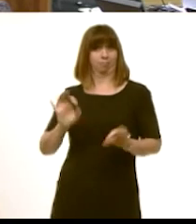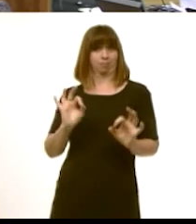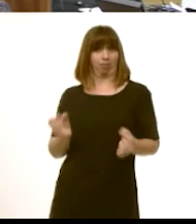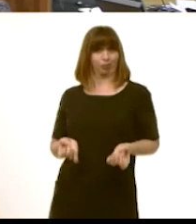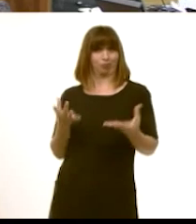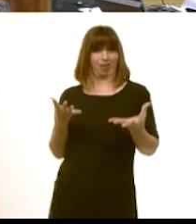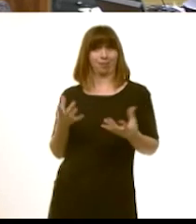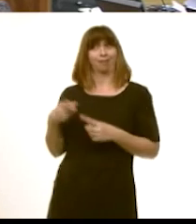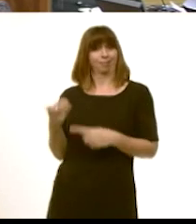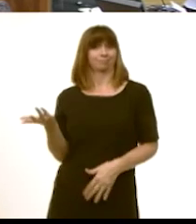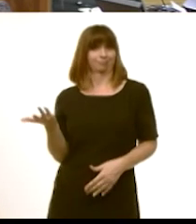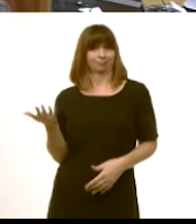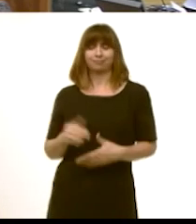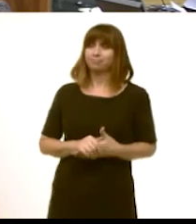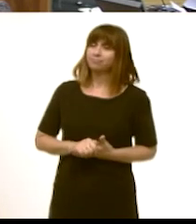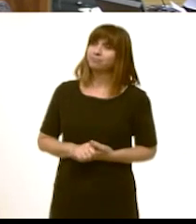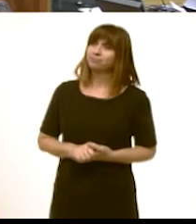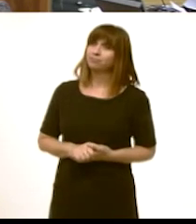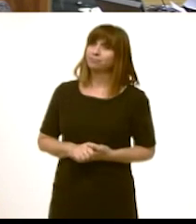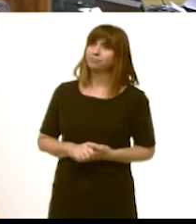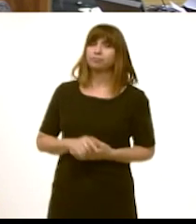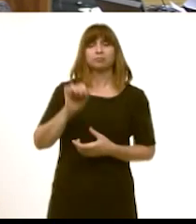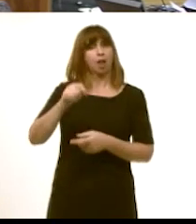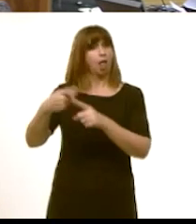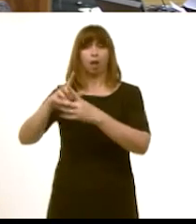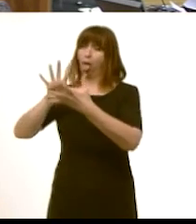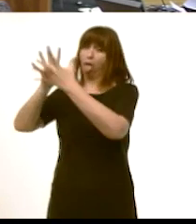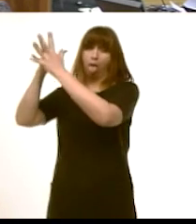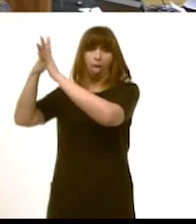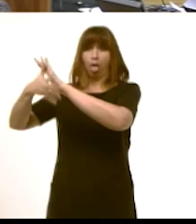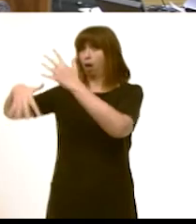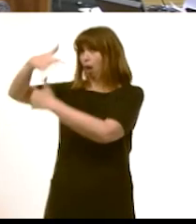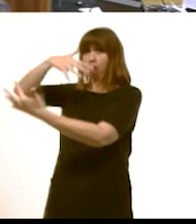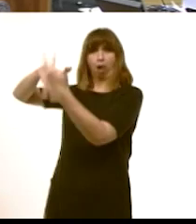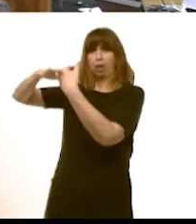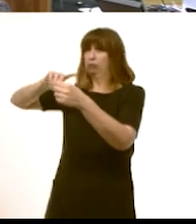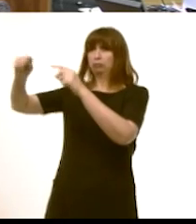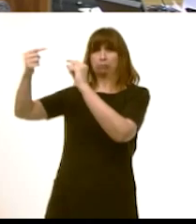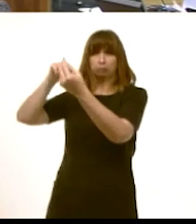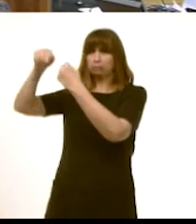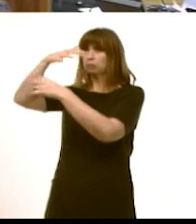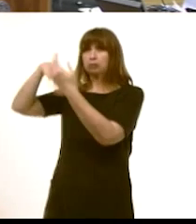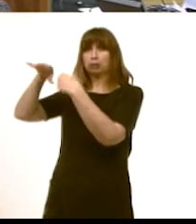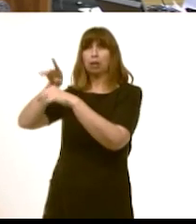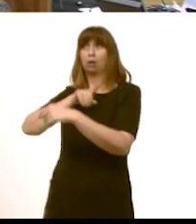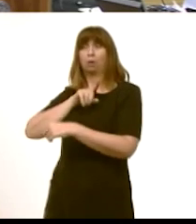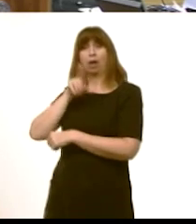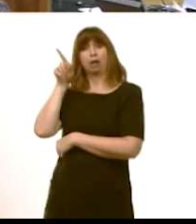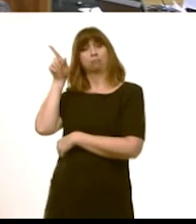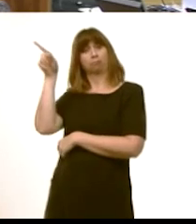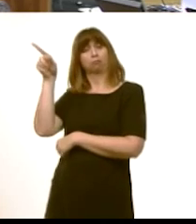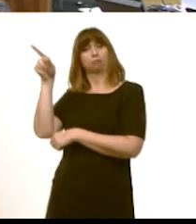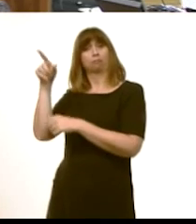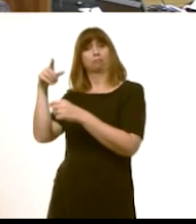Well, thank you for that first answer, First Minister. Now, as you rightly pointed out, there's chaos in England resulting from the lack of respect coming from